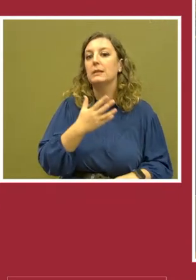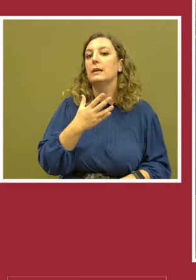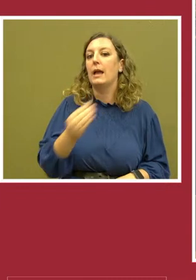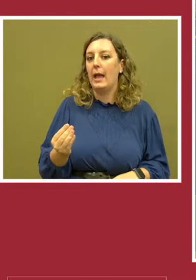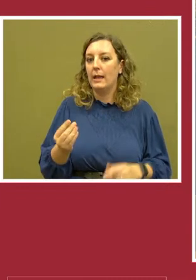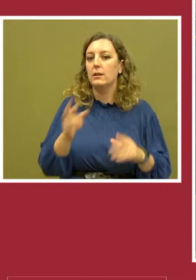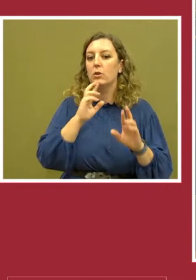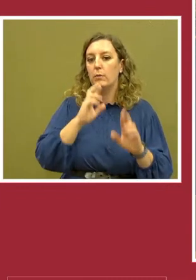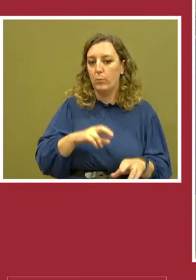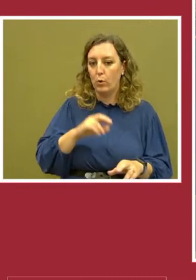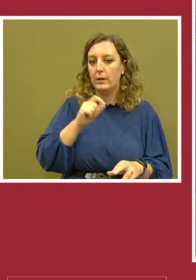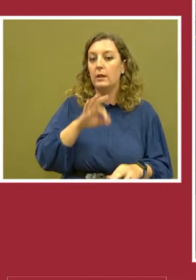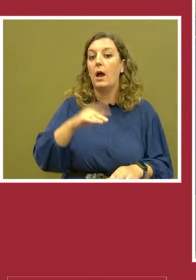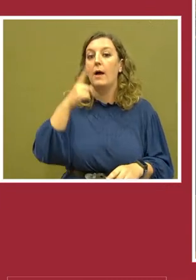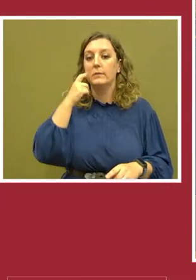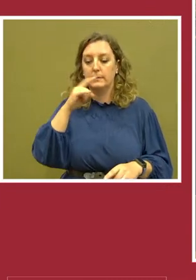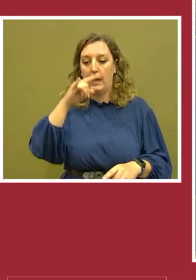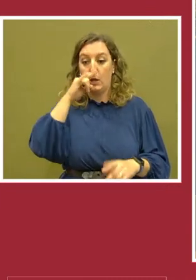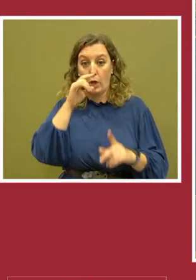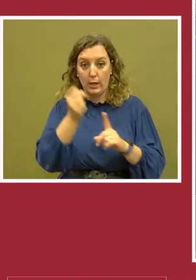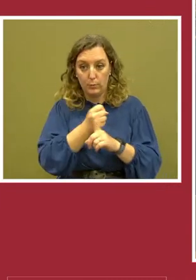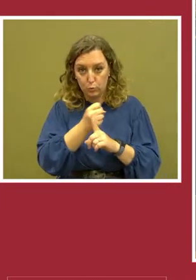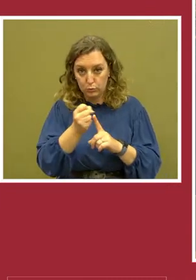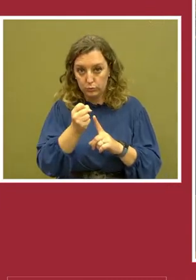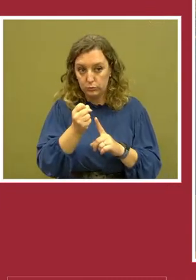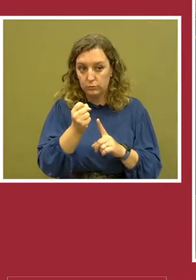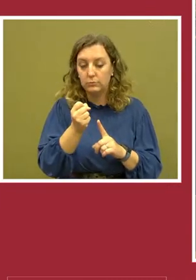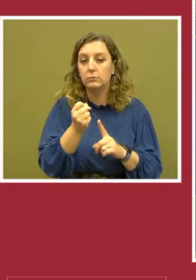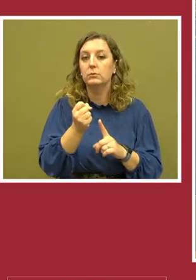and the reporting of suspected child abuse.